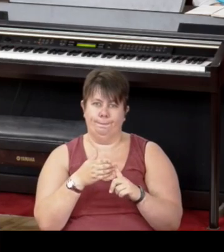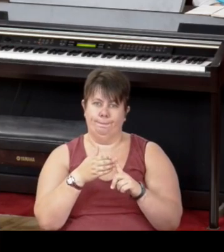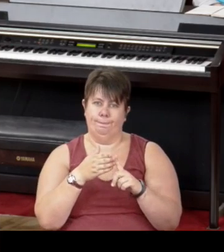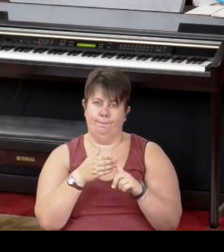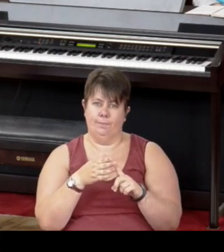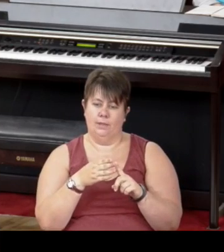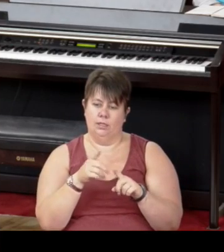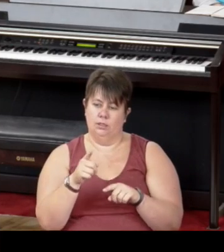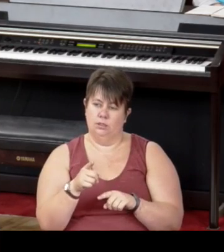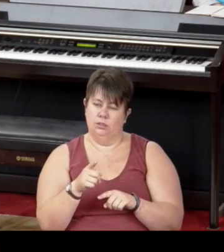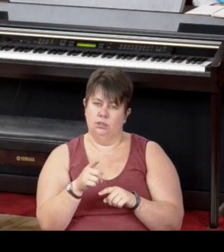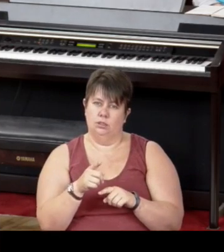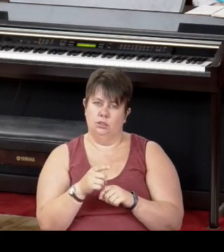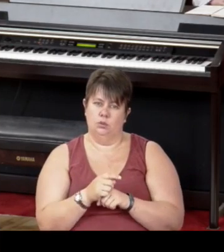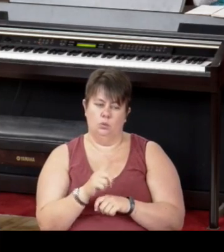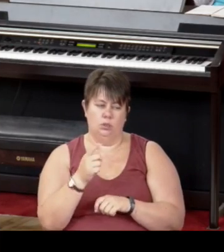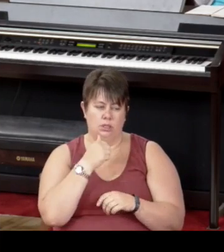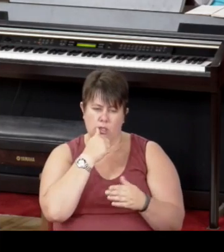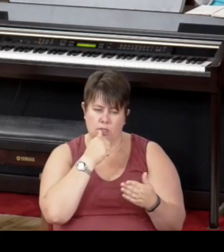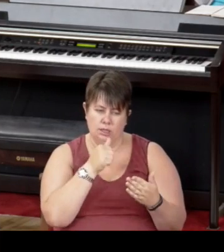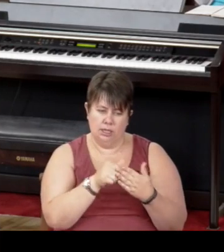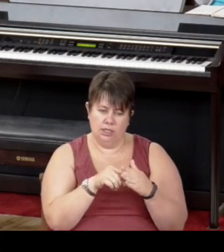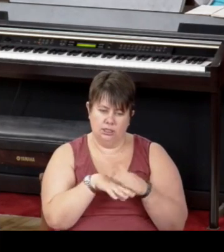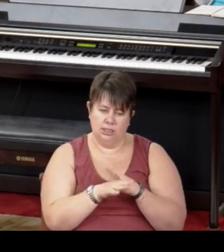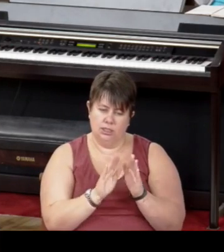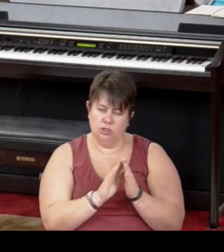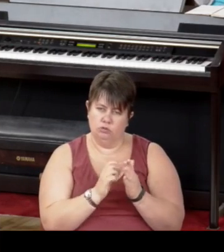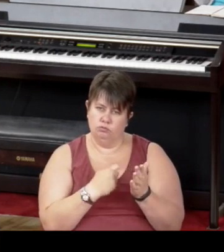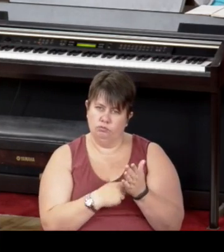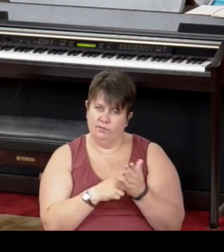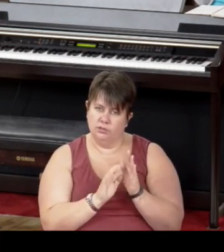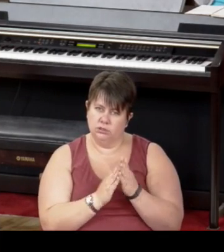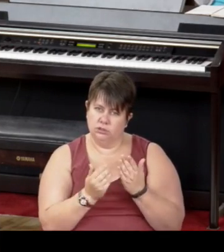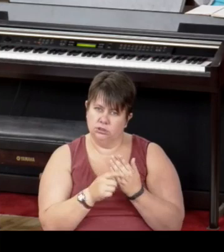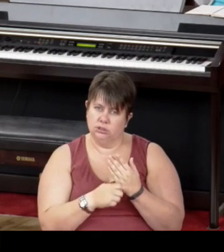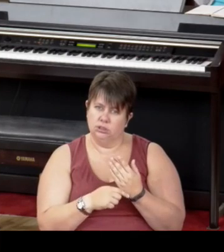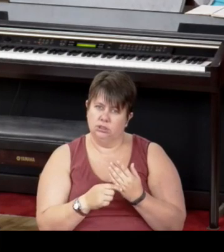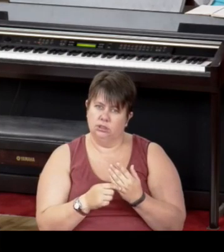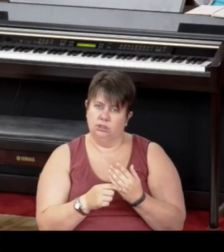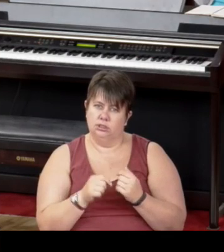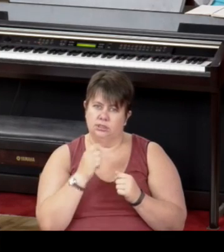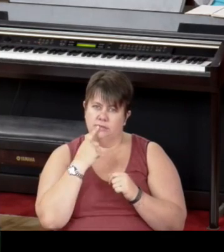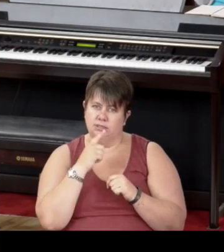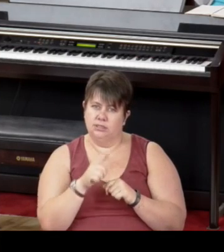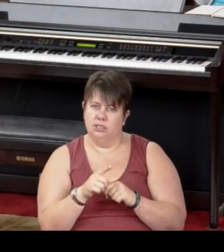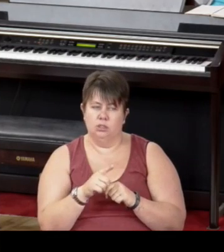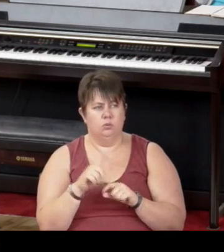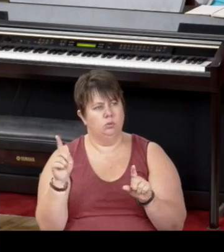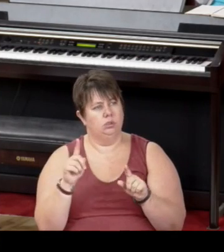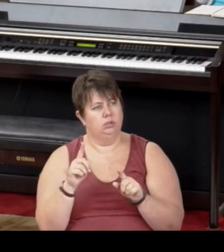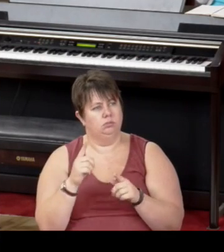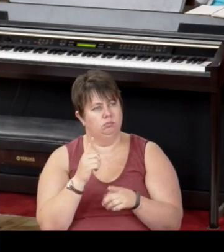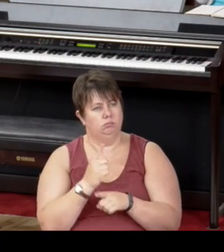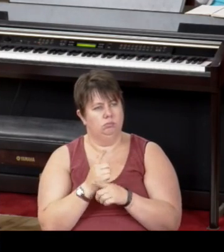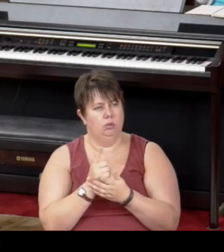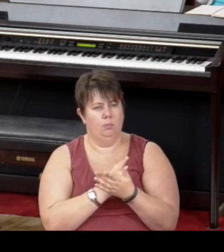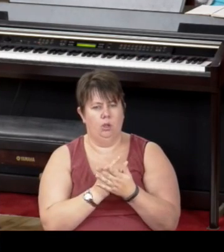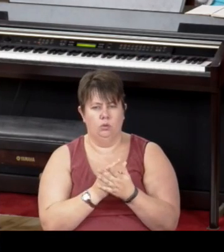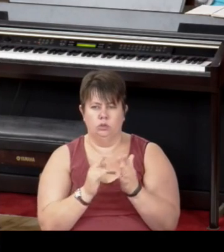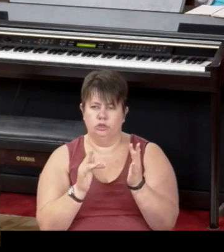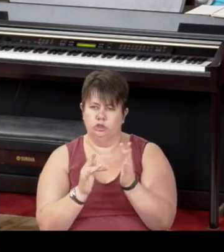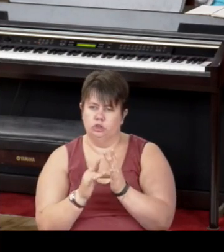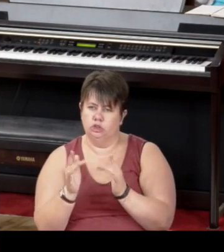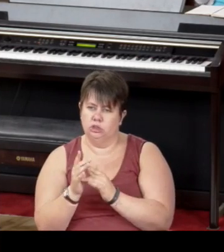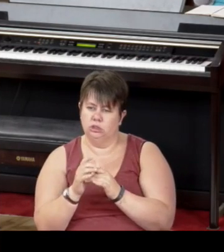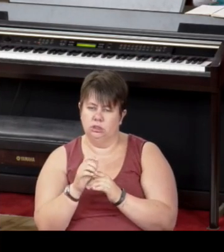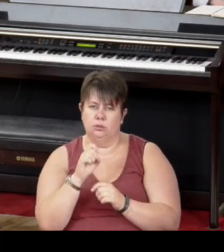ask ourselves, what do these letters say, not necessarily to the church, but what do these letters tell us about Jesus